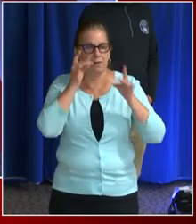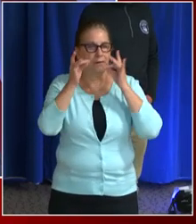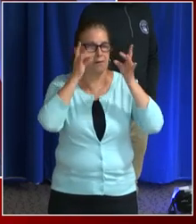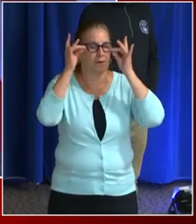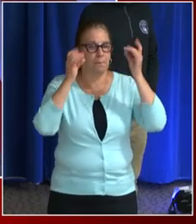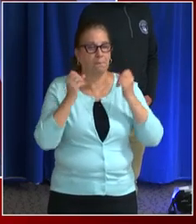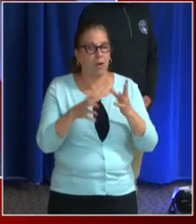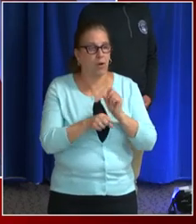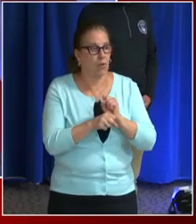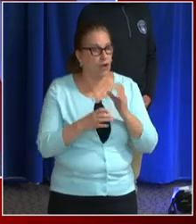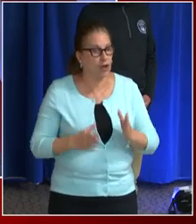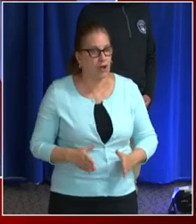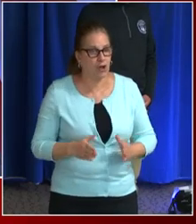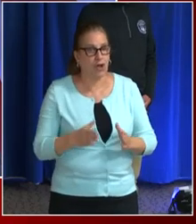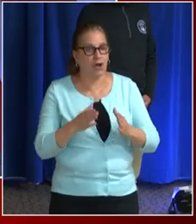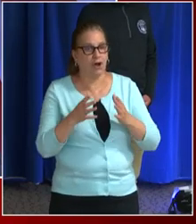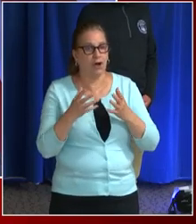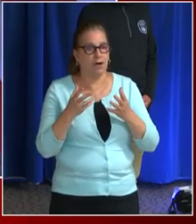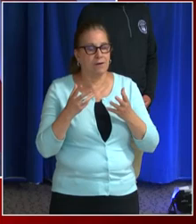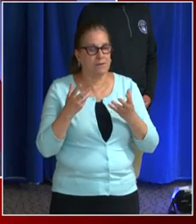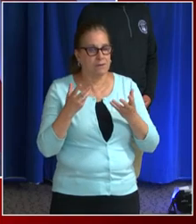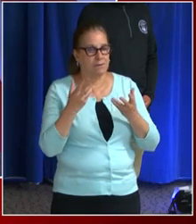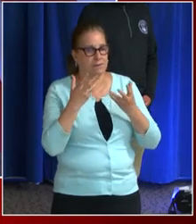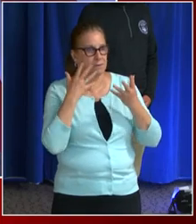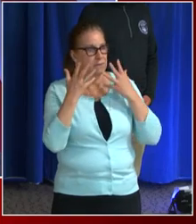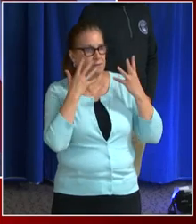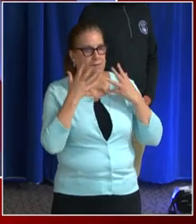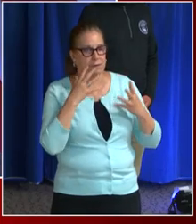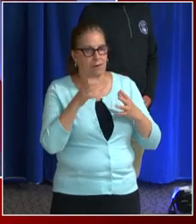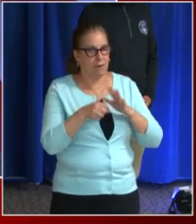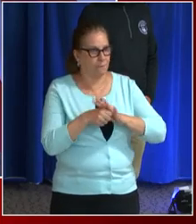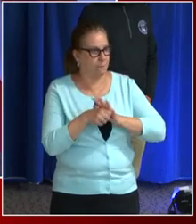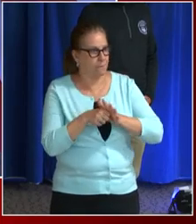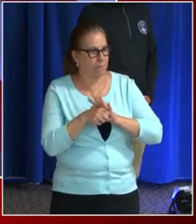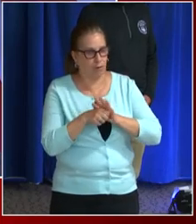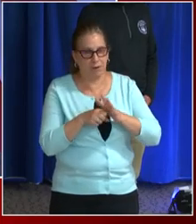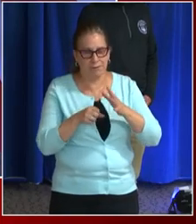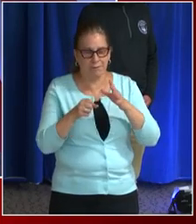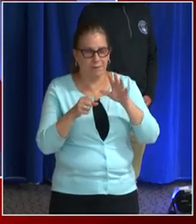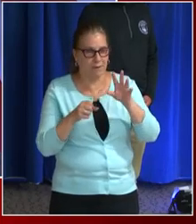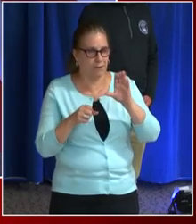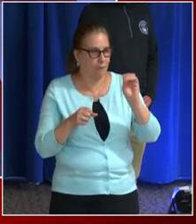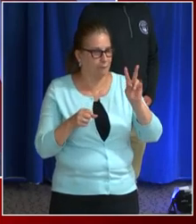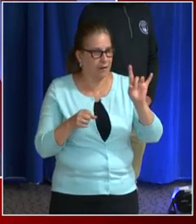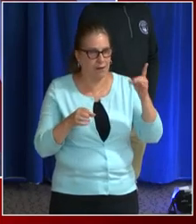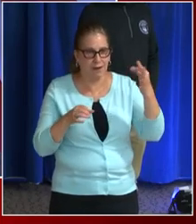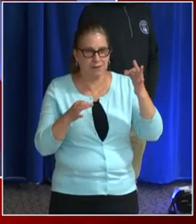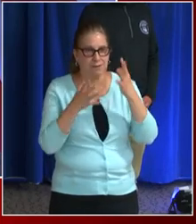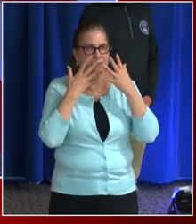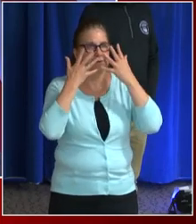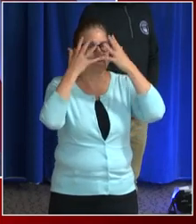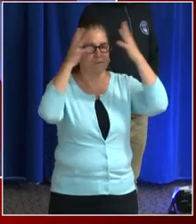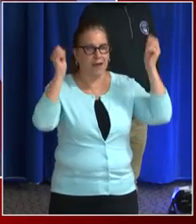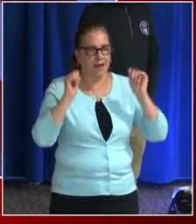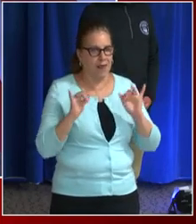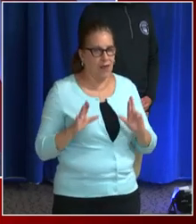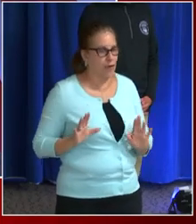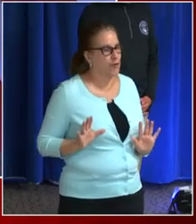workers because of COVID. And the decision was made to go to